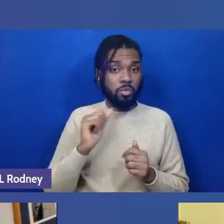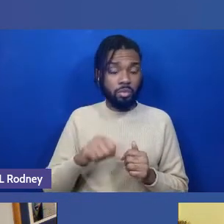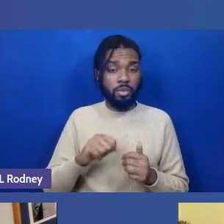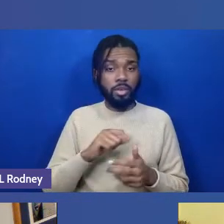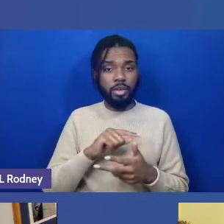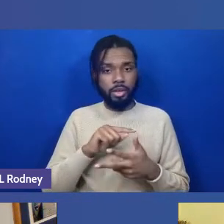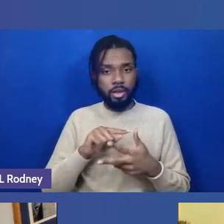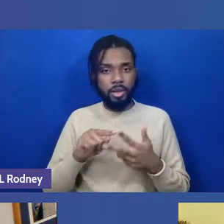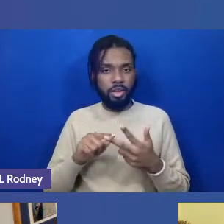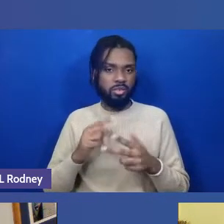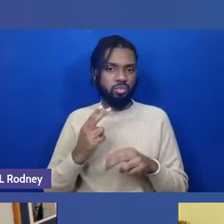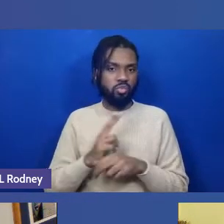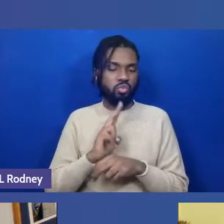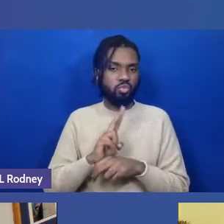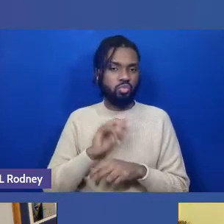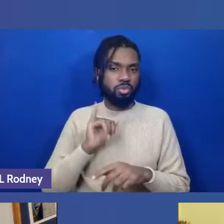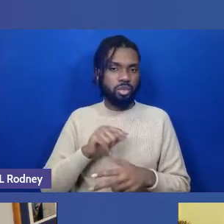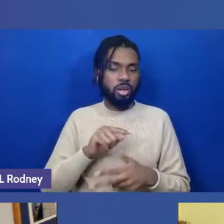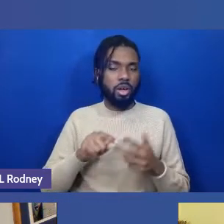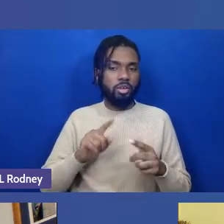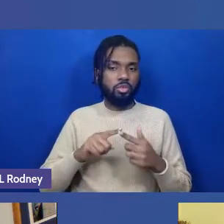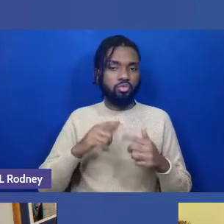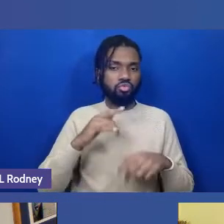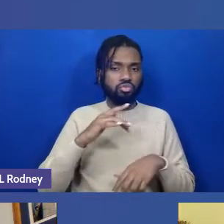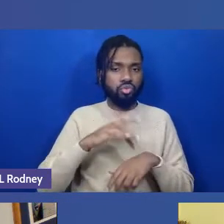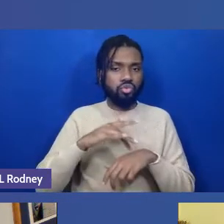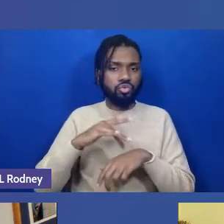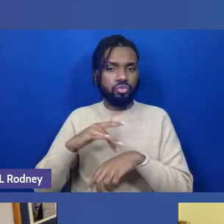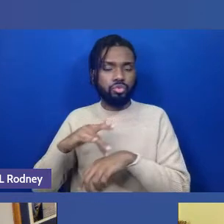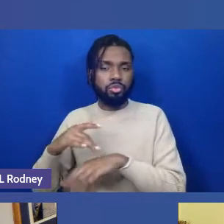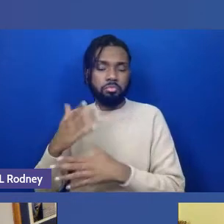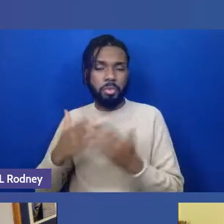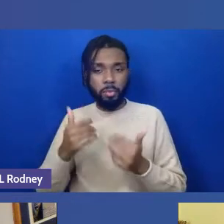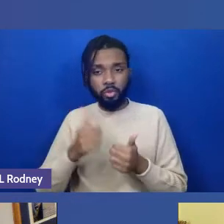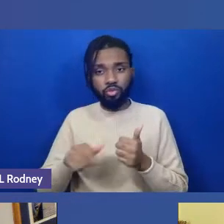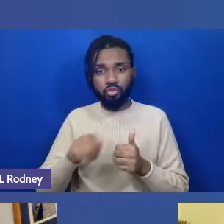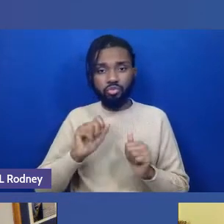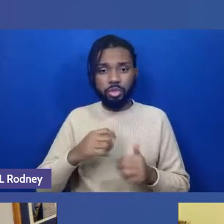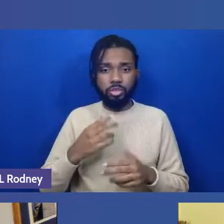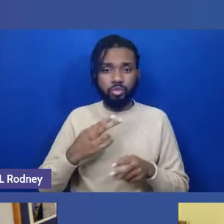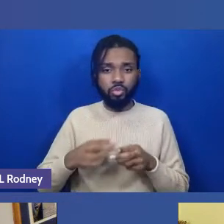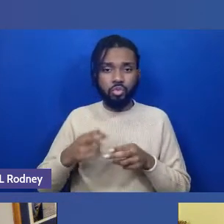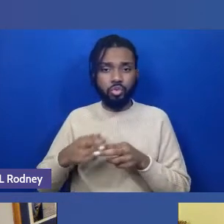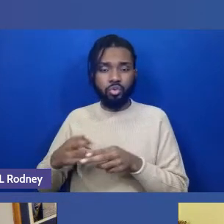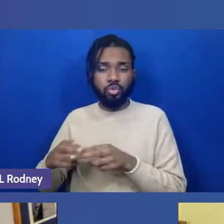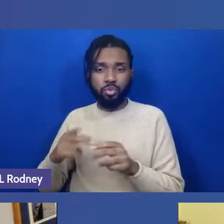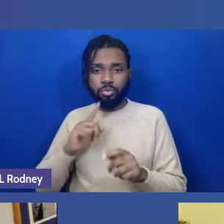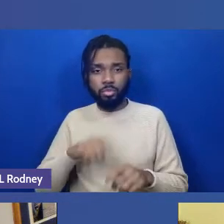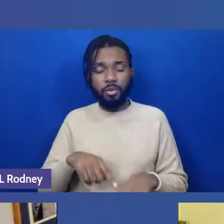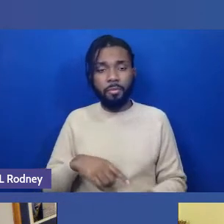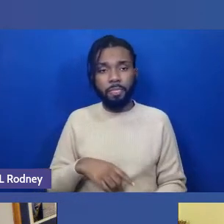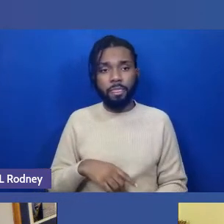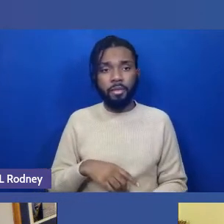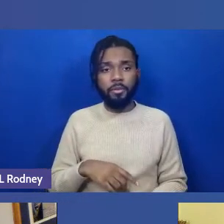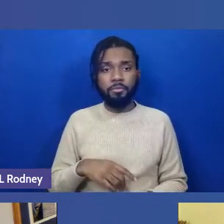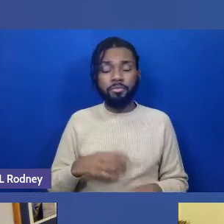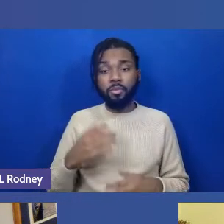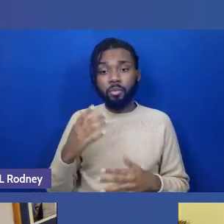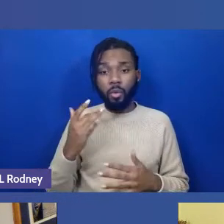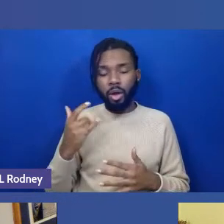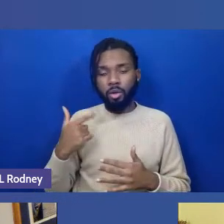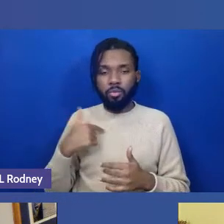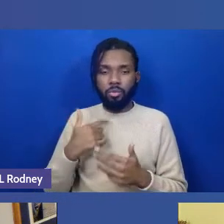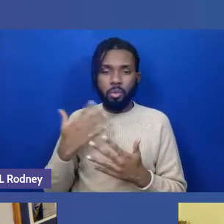home, touching on those just a little bit, and maybe some short responses this time, if you don't mind, so we could take some questions from the